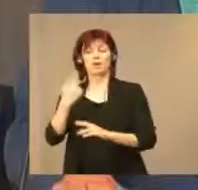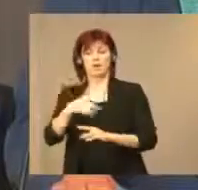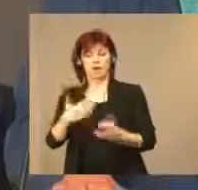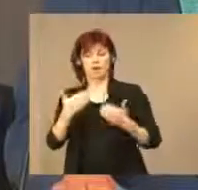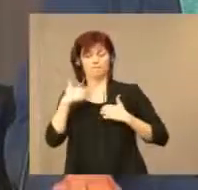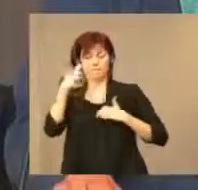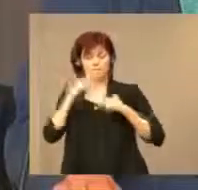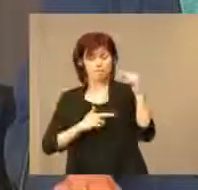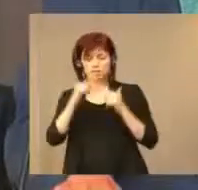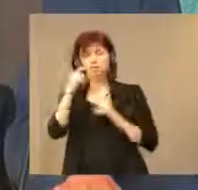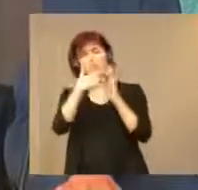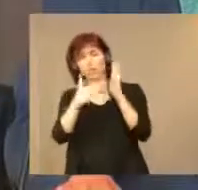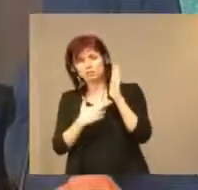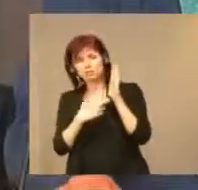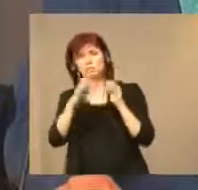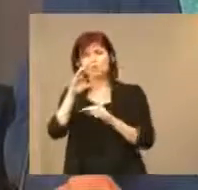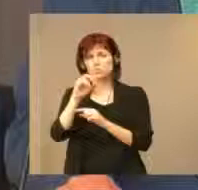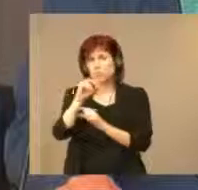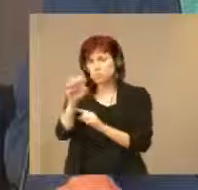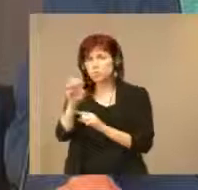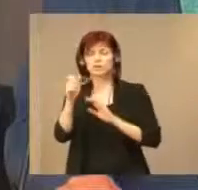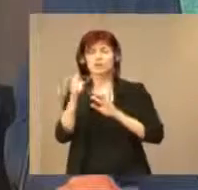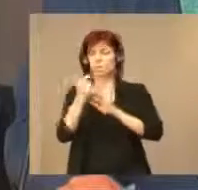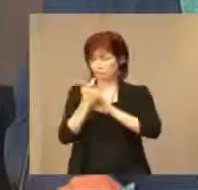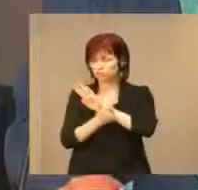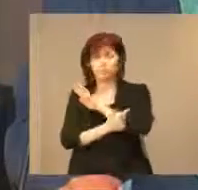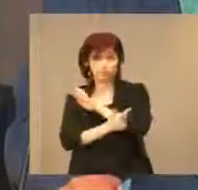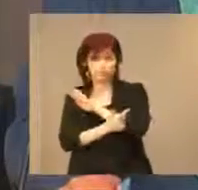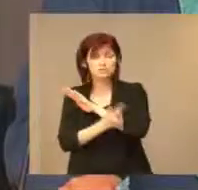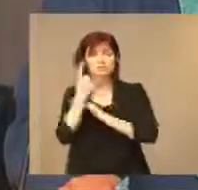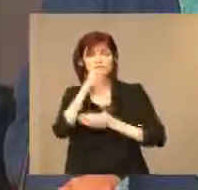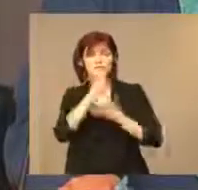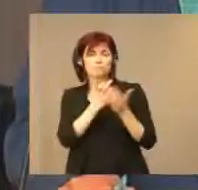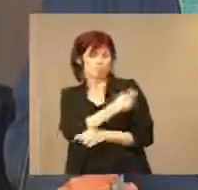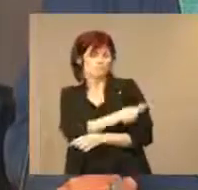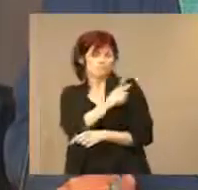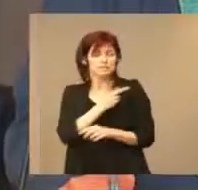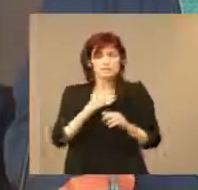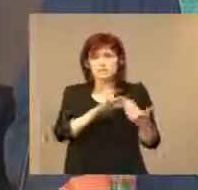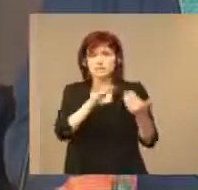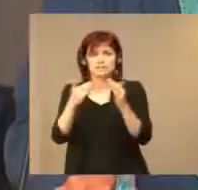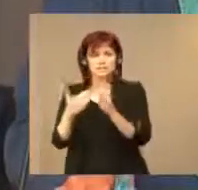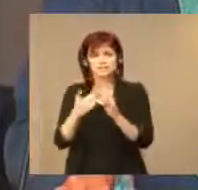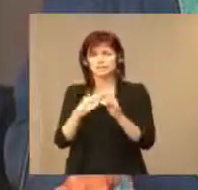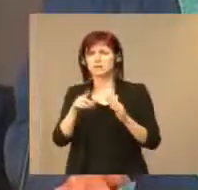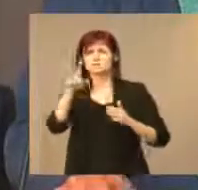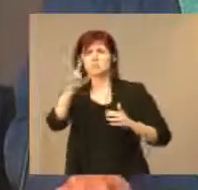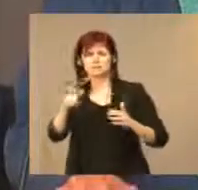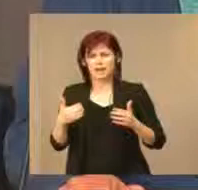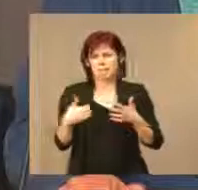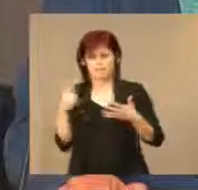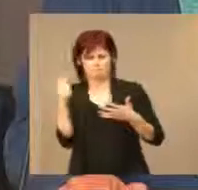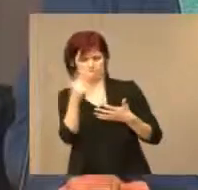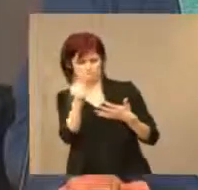are you know, even legislation, say in provinces and in cities, that address things